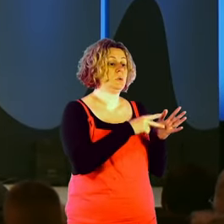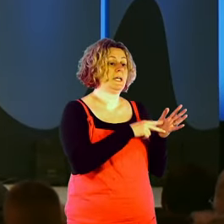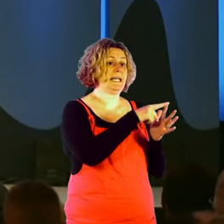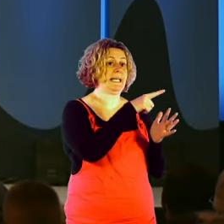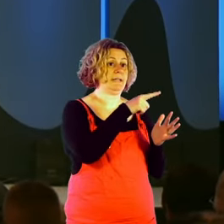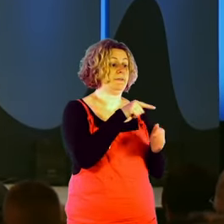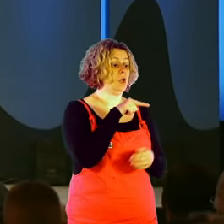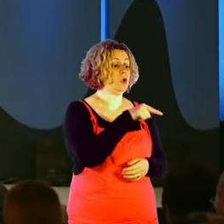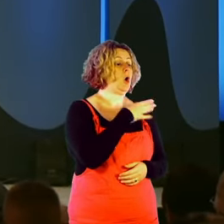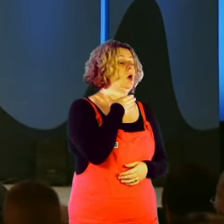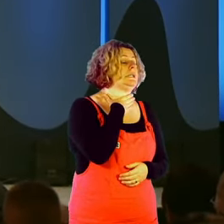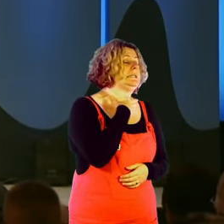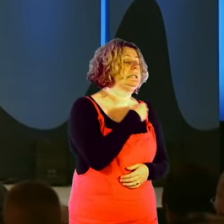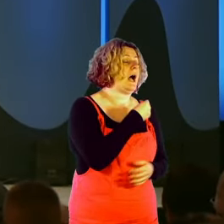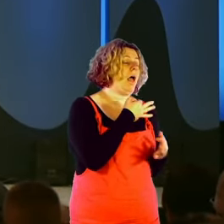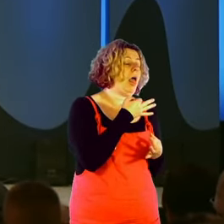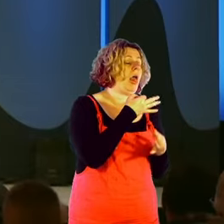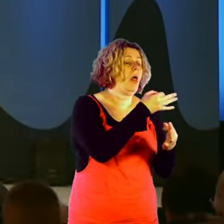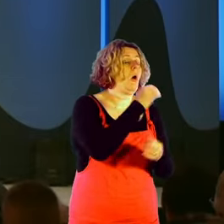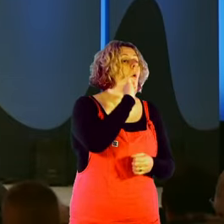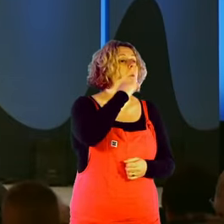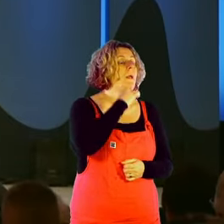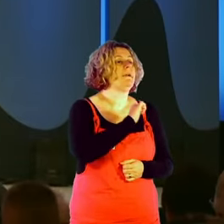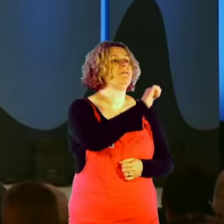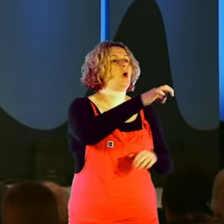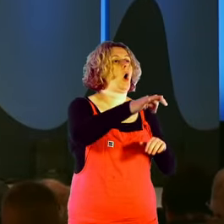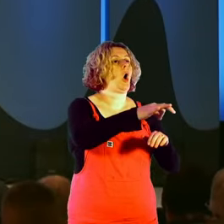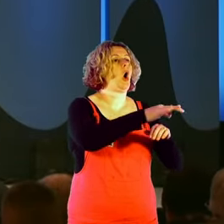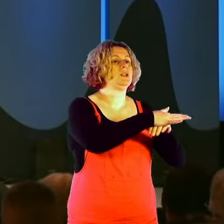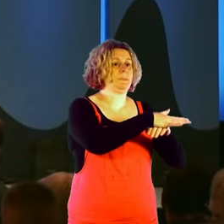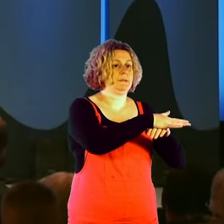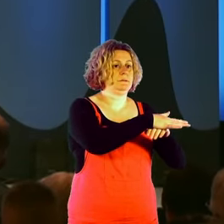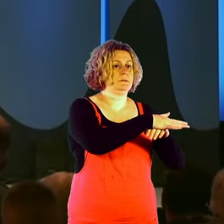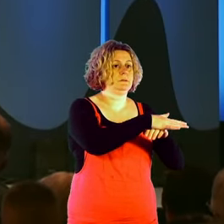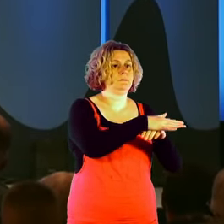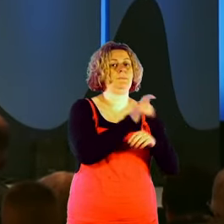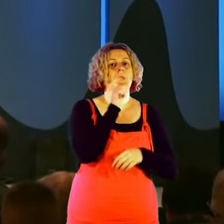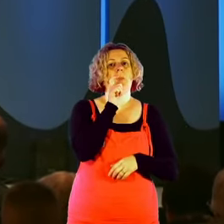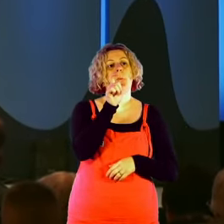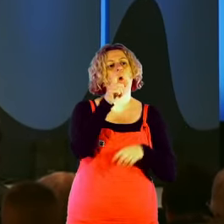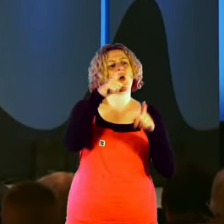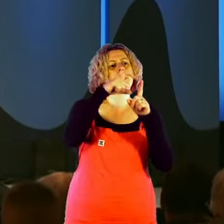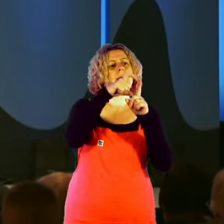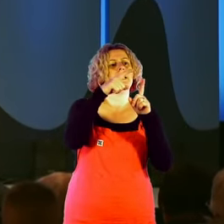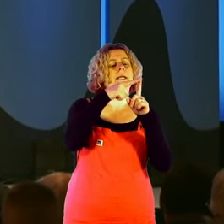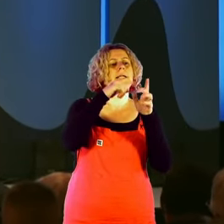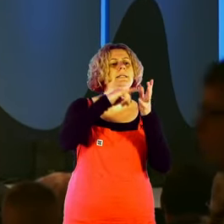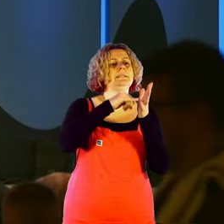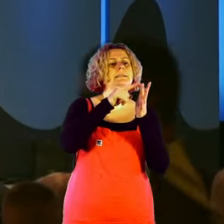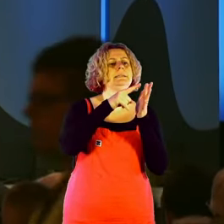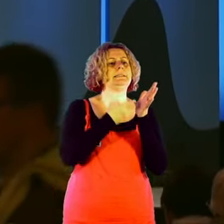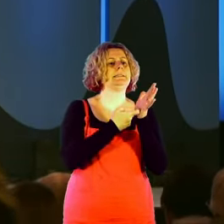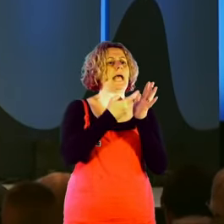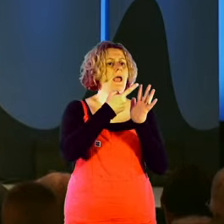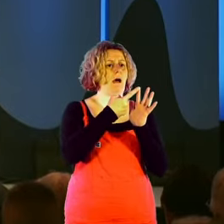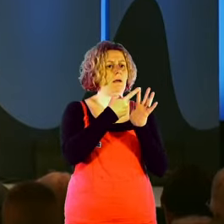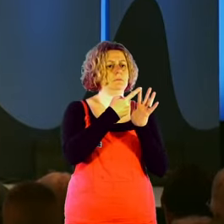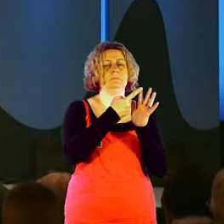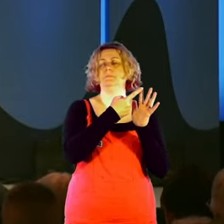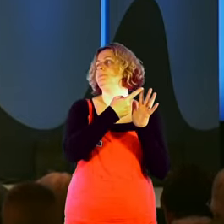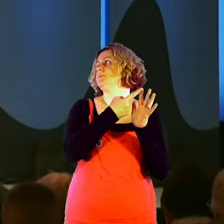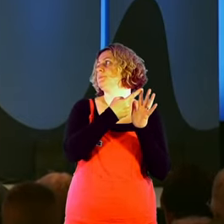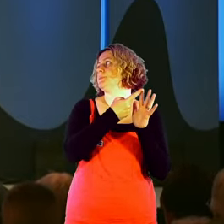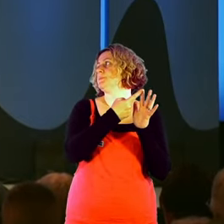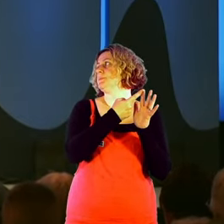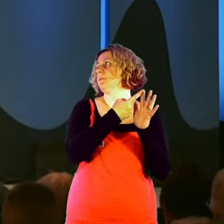he will rule over you. That word desire comes just three times in the Hebrew of the Old Testament. Here,